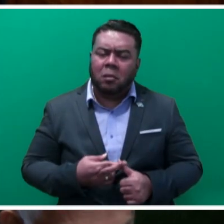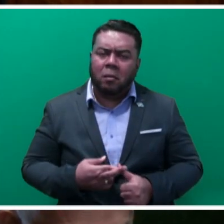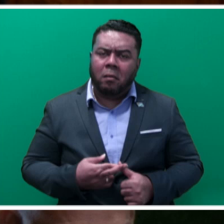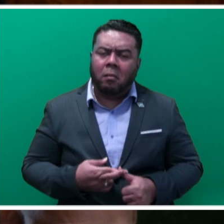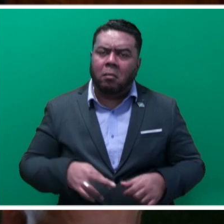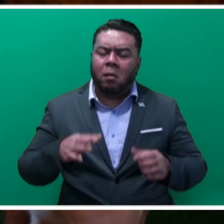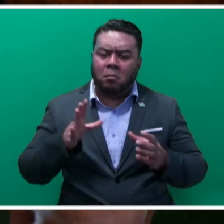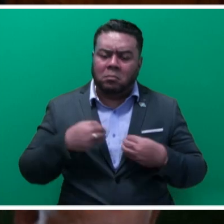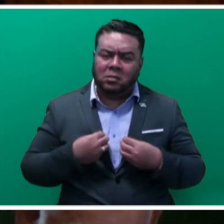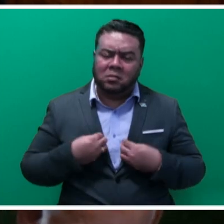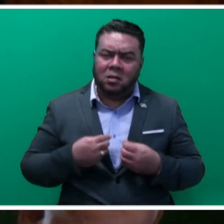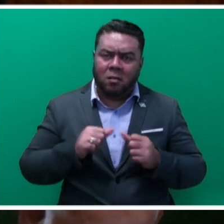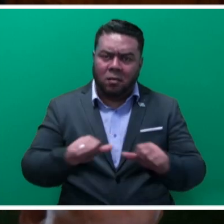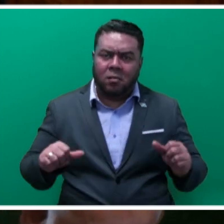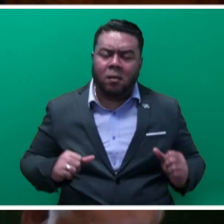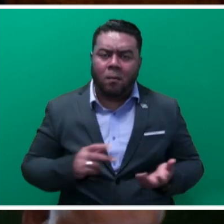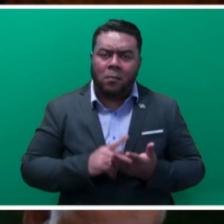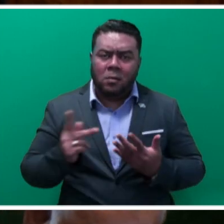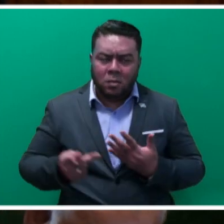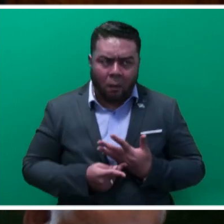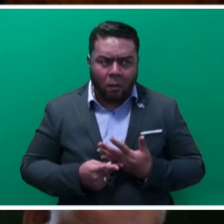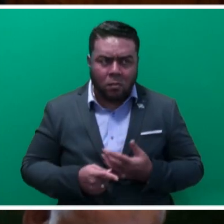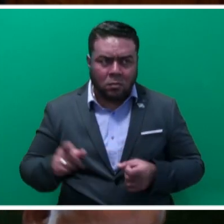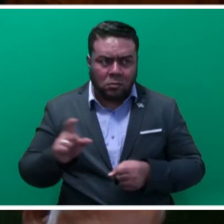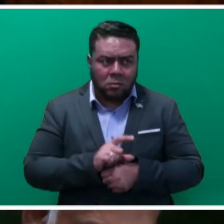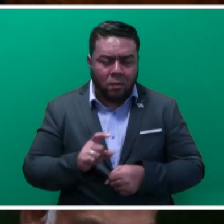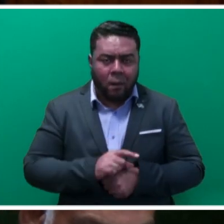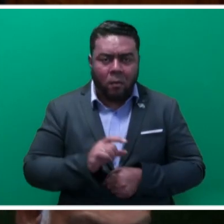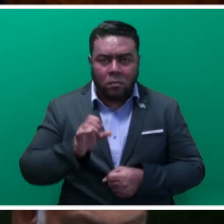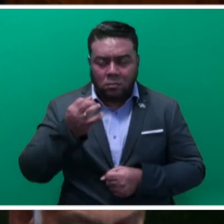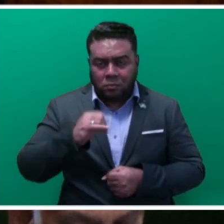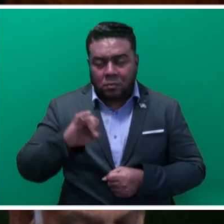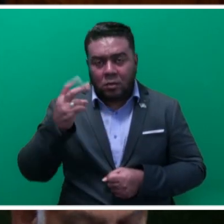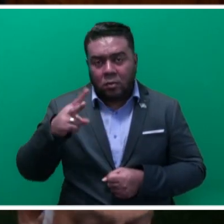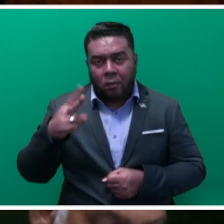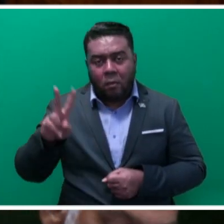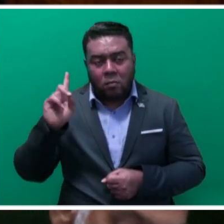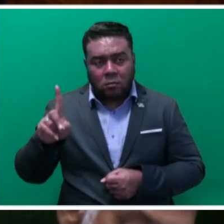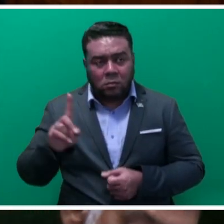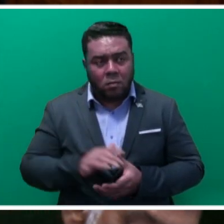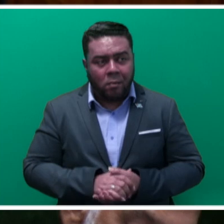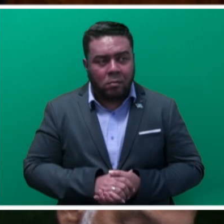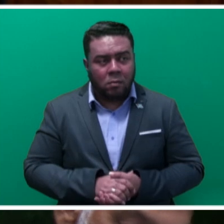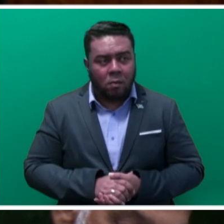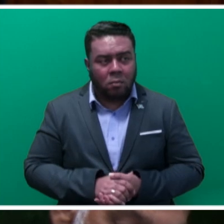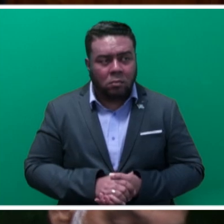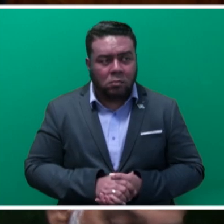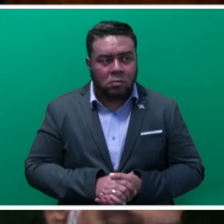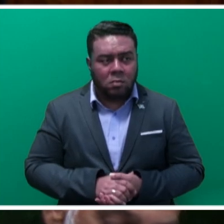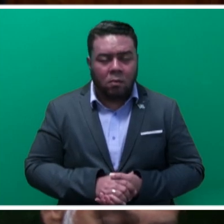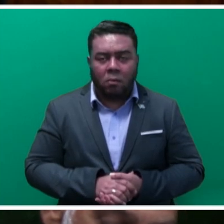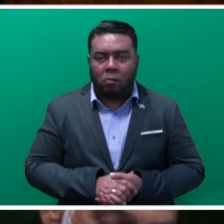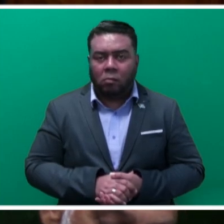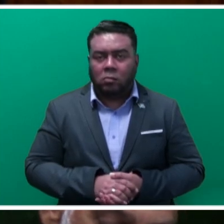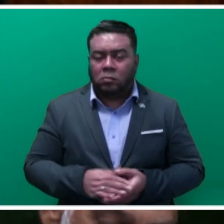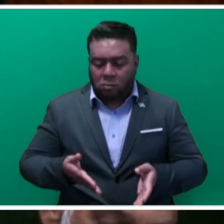Programme was created in September 2021 to address the establishment and